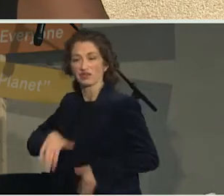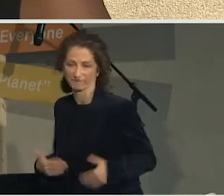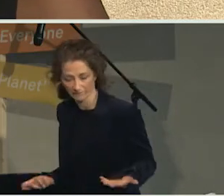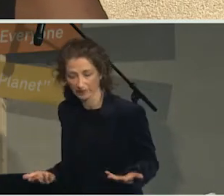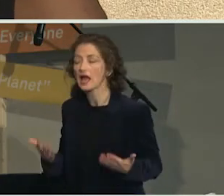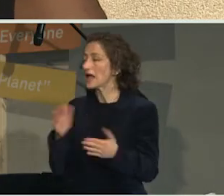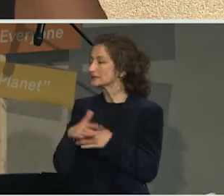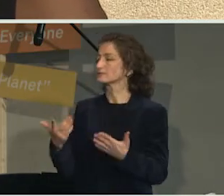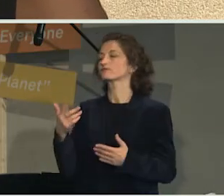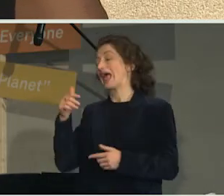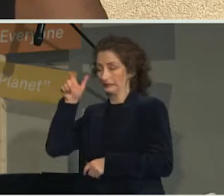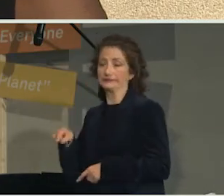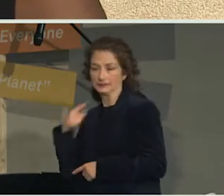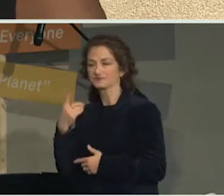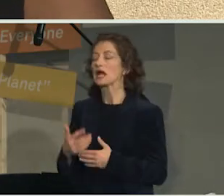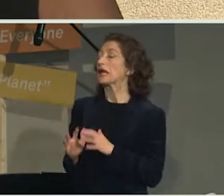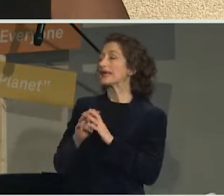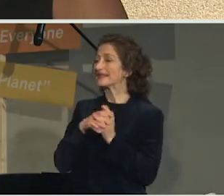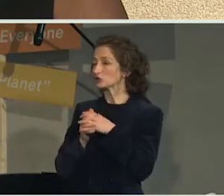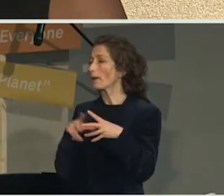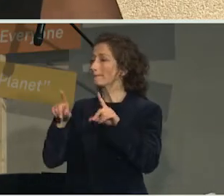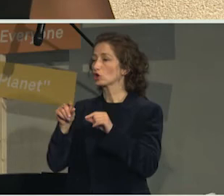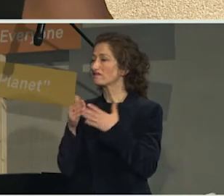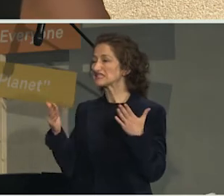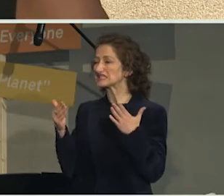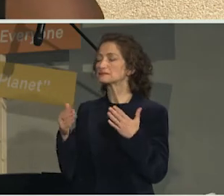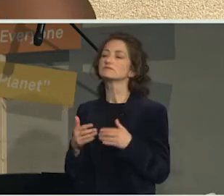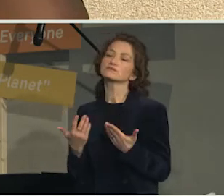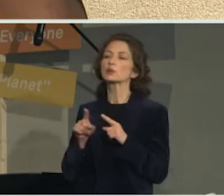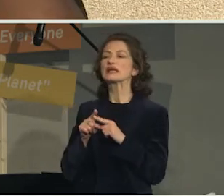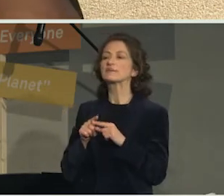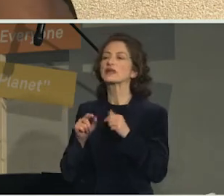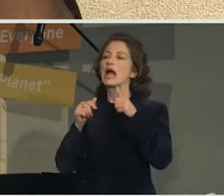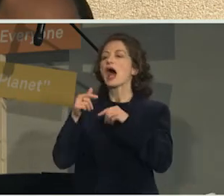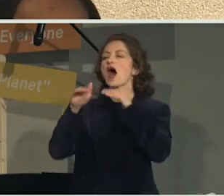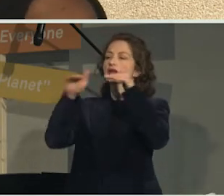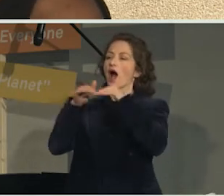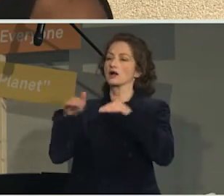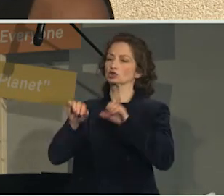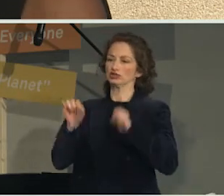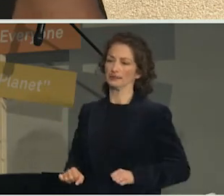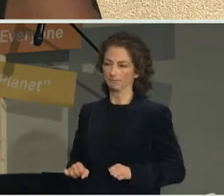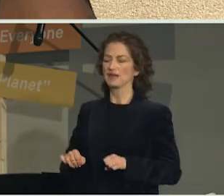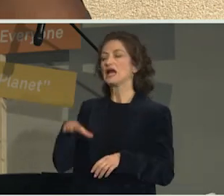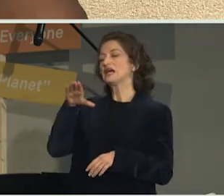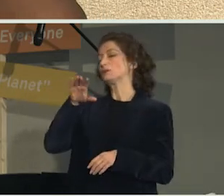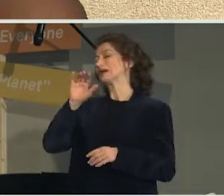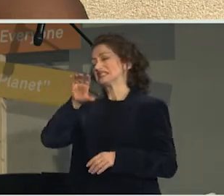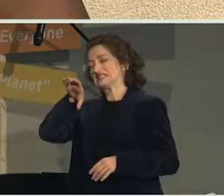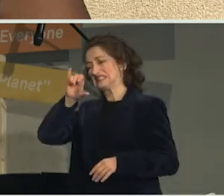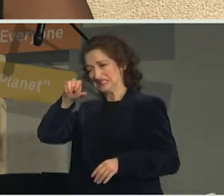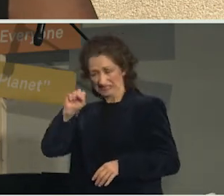that intersectionality is a ranking system that defines cisgender straight white